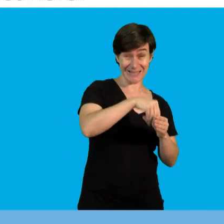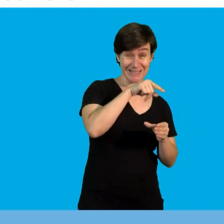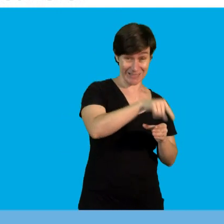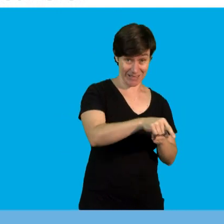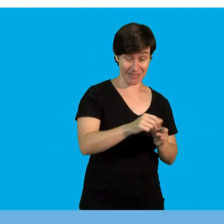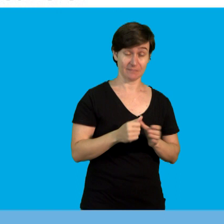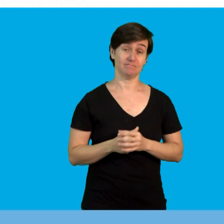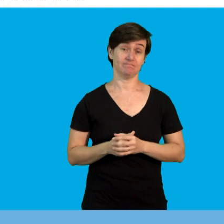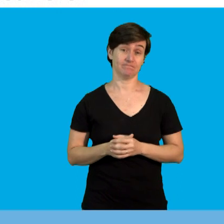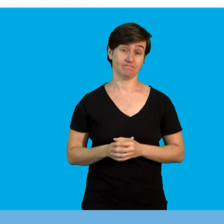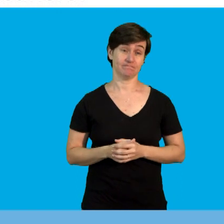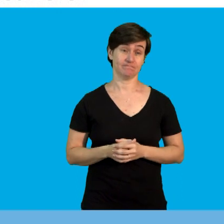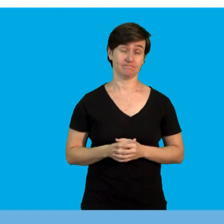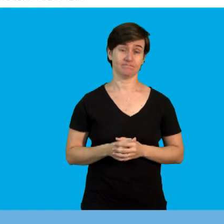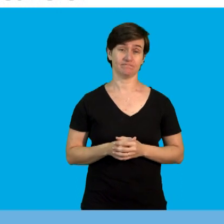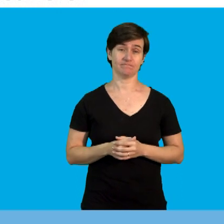inside